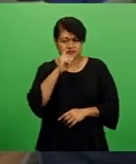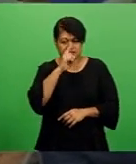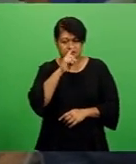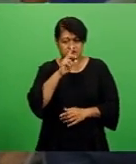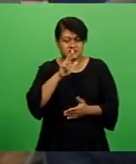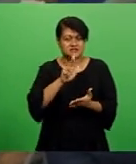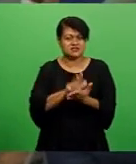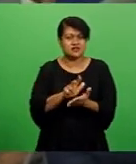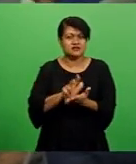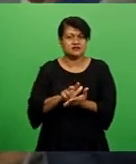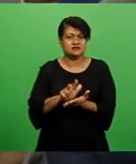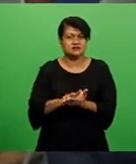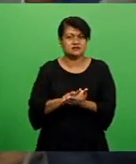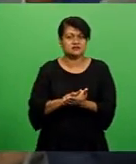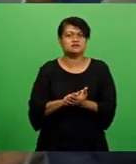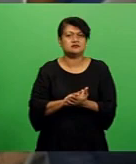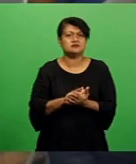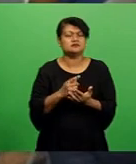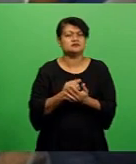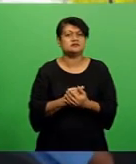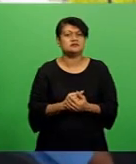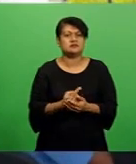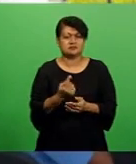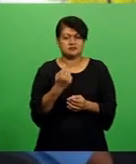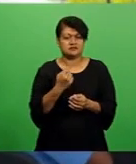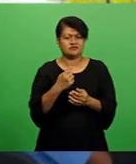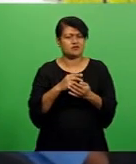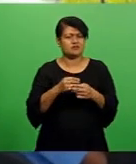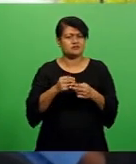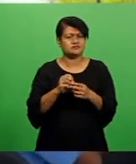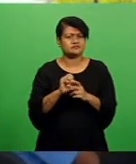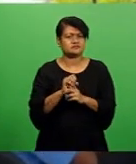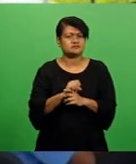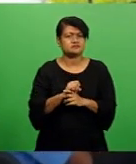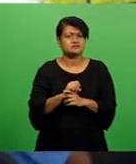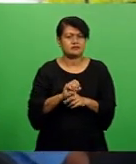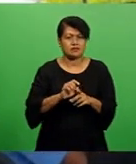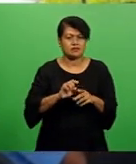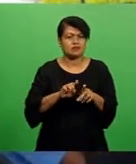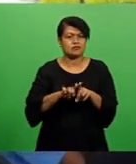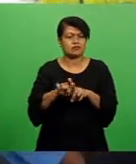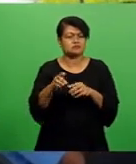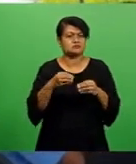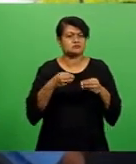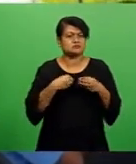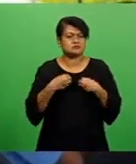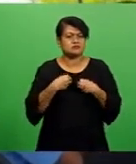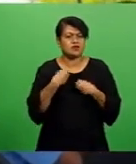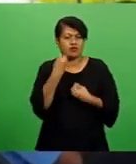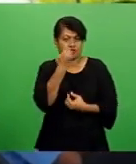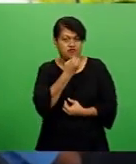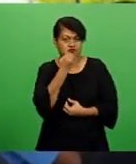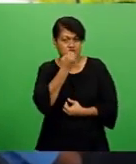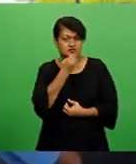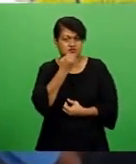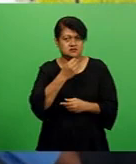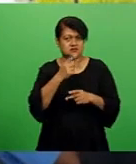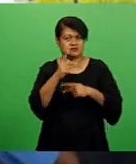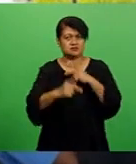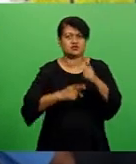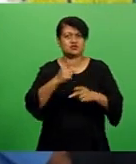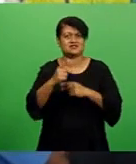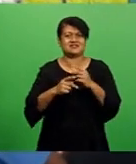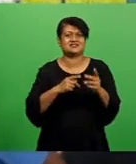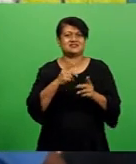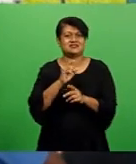pollution and environmental impacts from the plant. Most businesses around the proposed site are food processing companies, and their concern is that